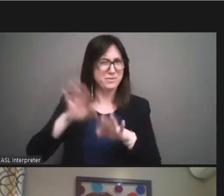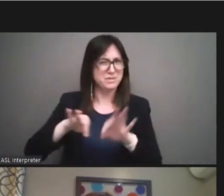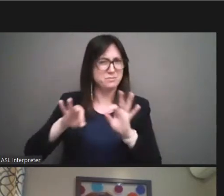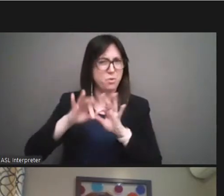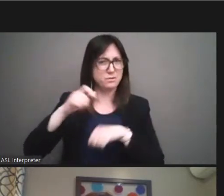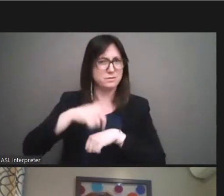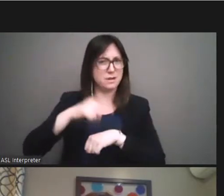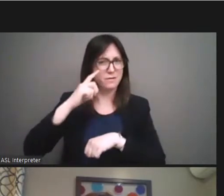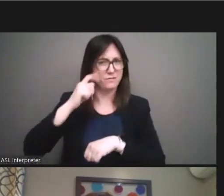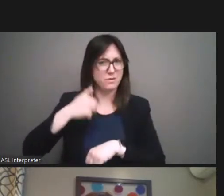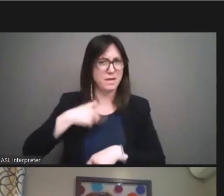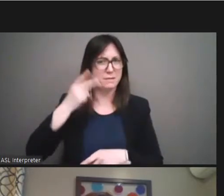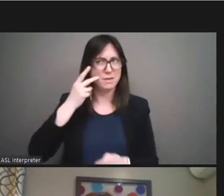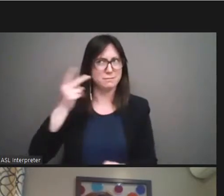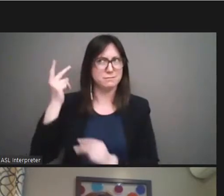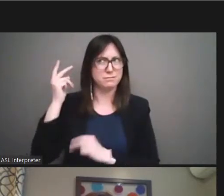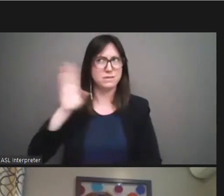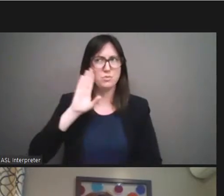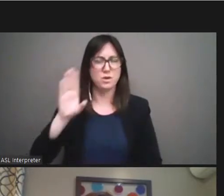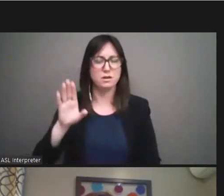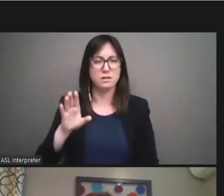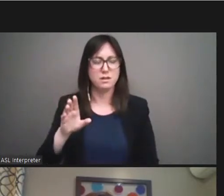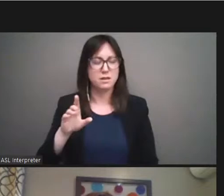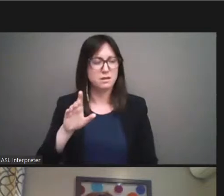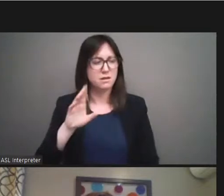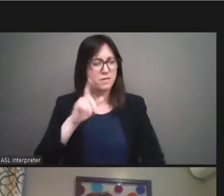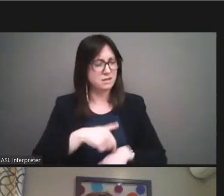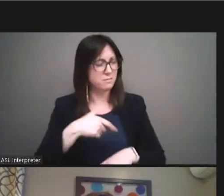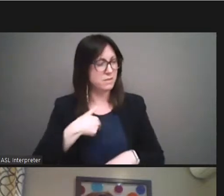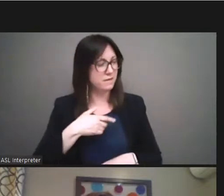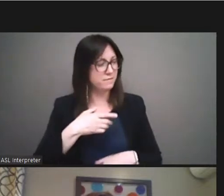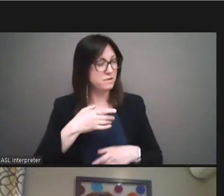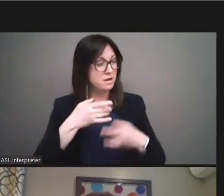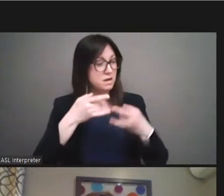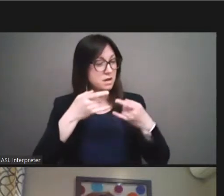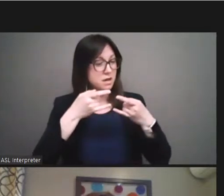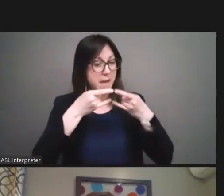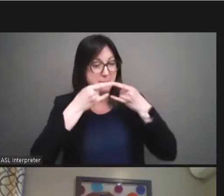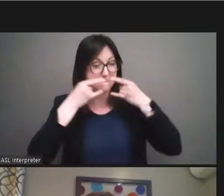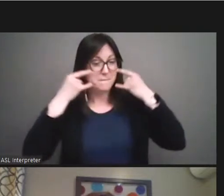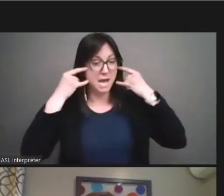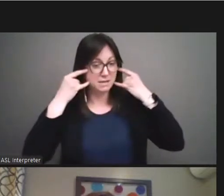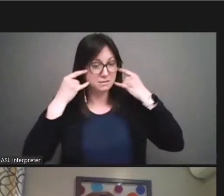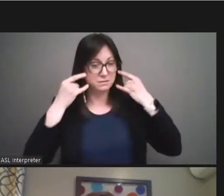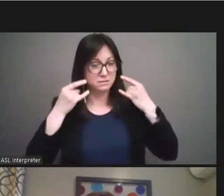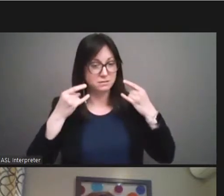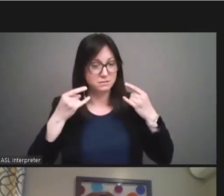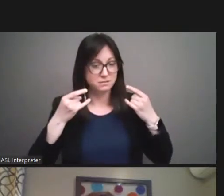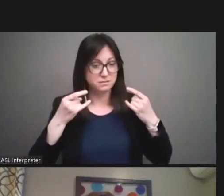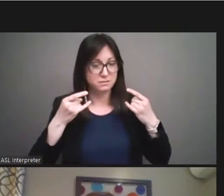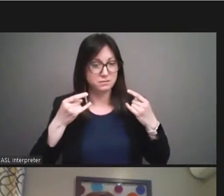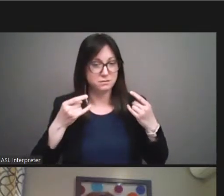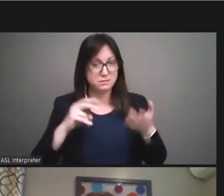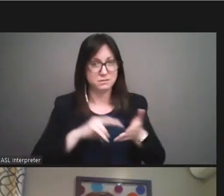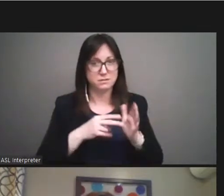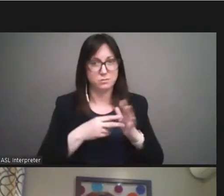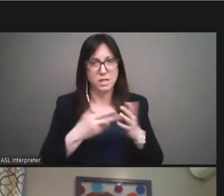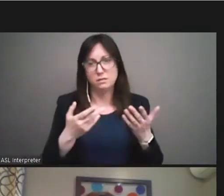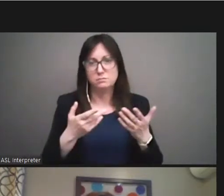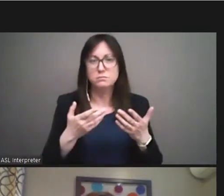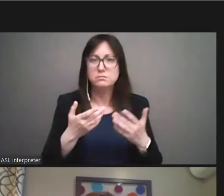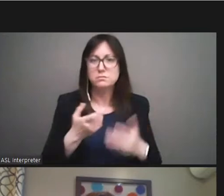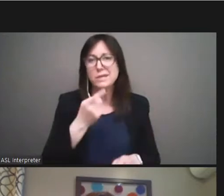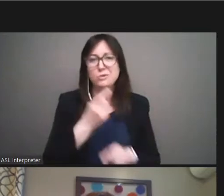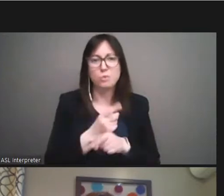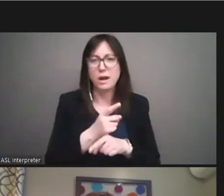because, putting on a mask may be considered a minor inconvenience in that we're not used to breathing